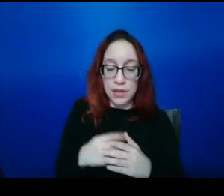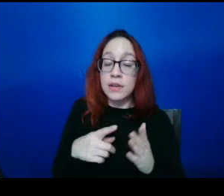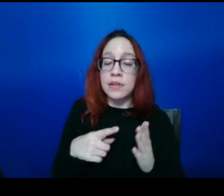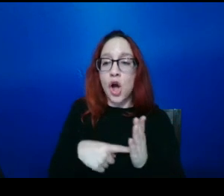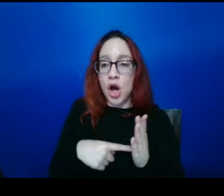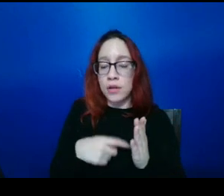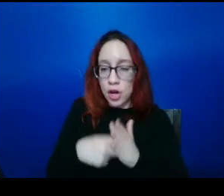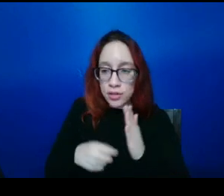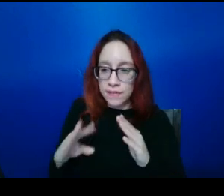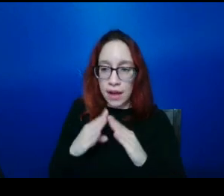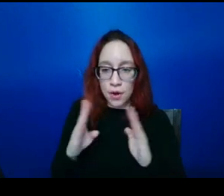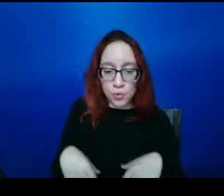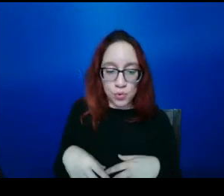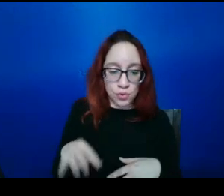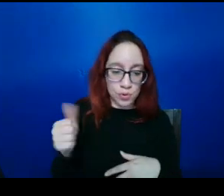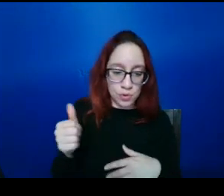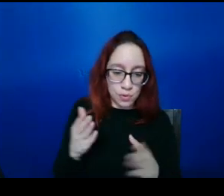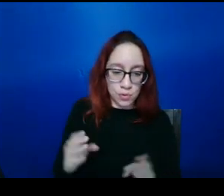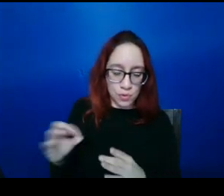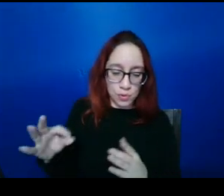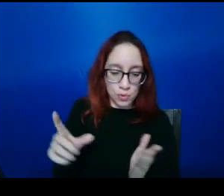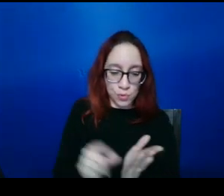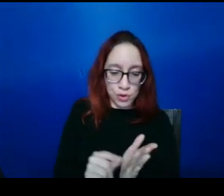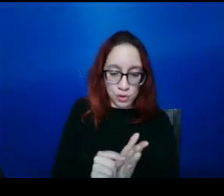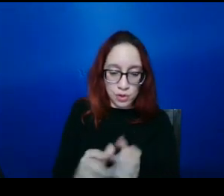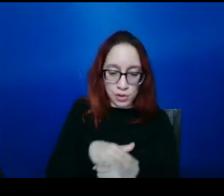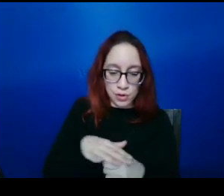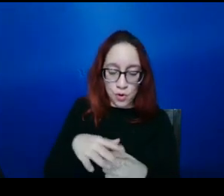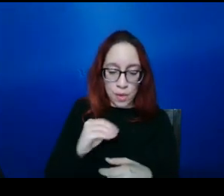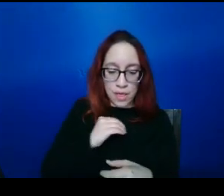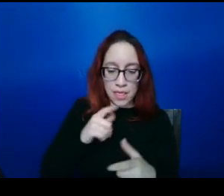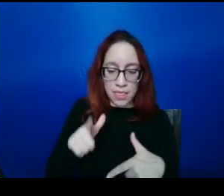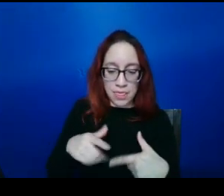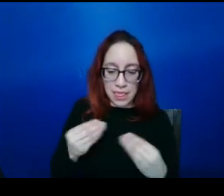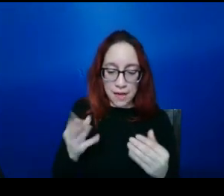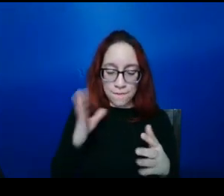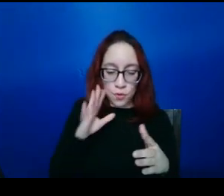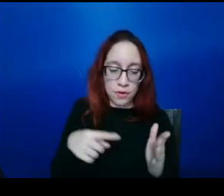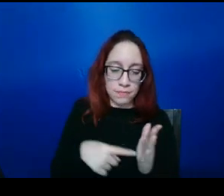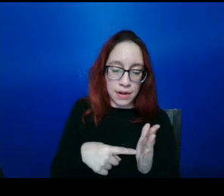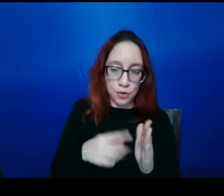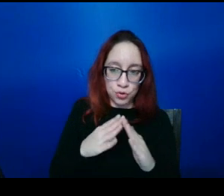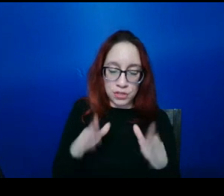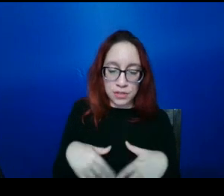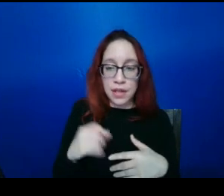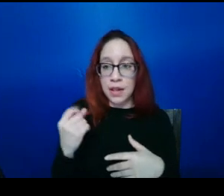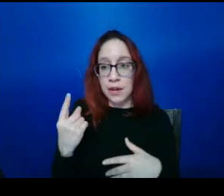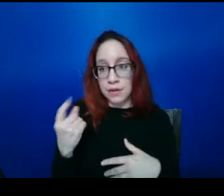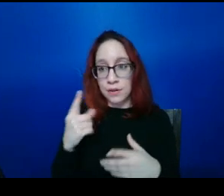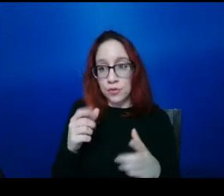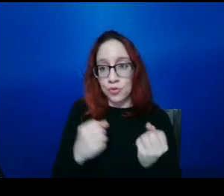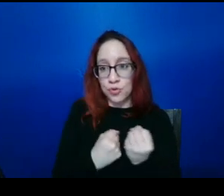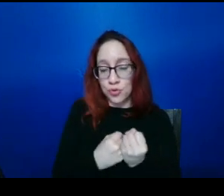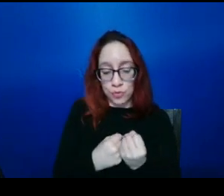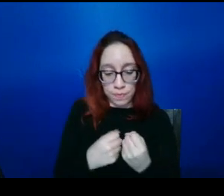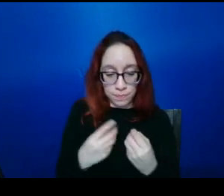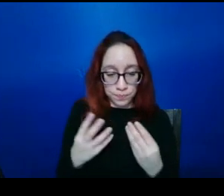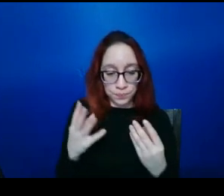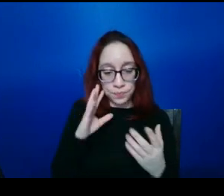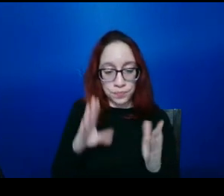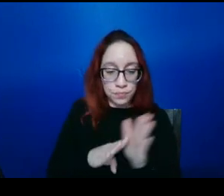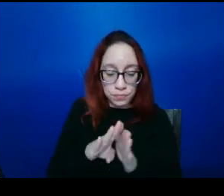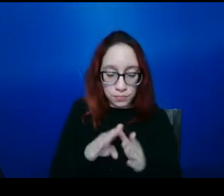10, the preparation of a printing inventory or locally owned public lands suitable for affordable housing. And number 11, the support of development near to protection